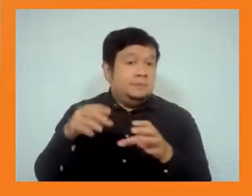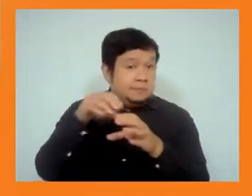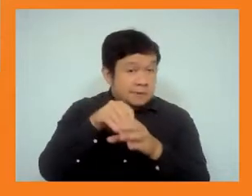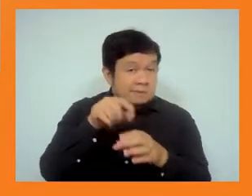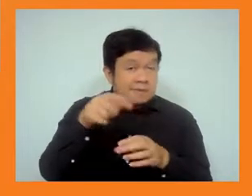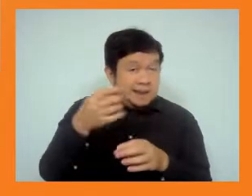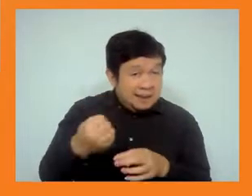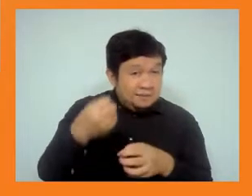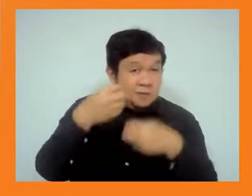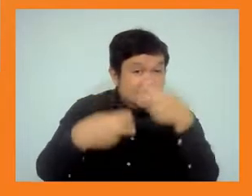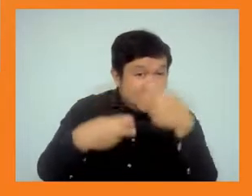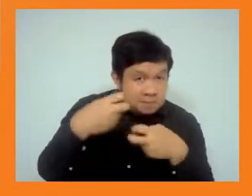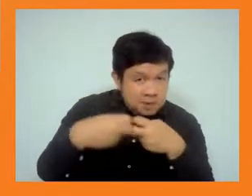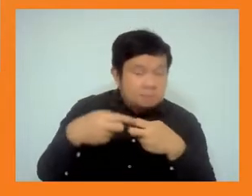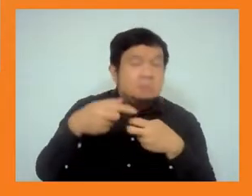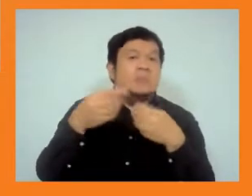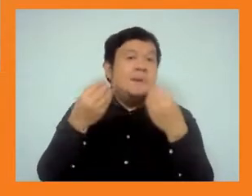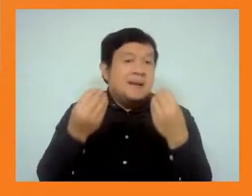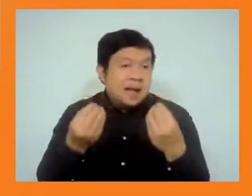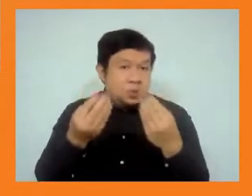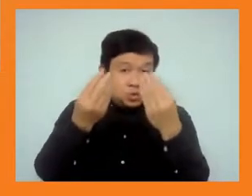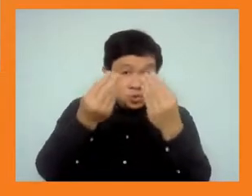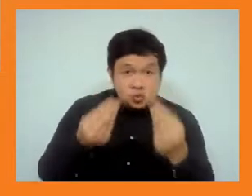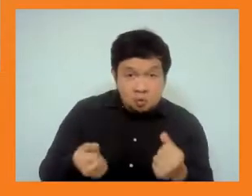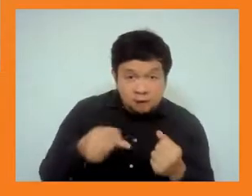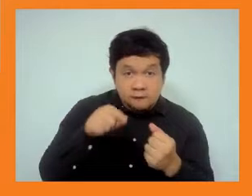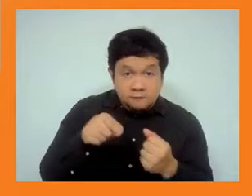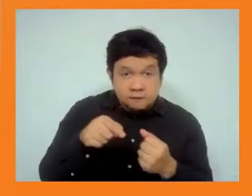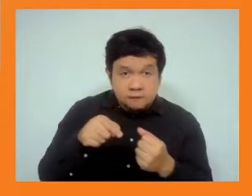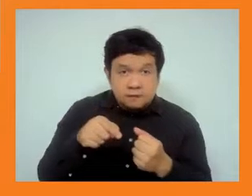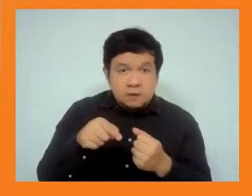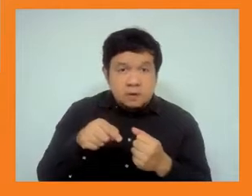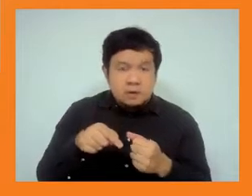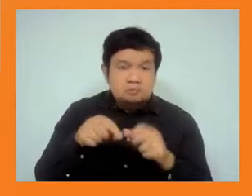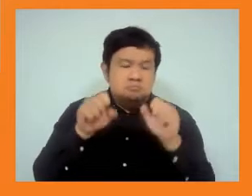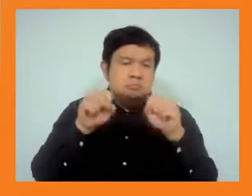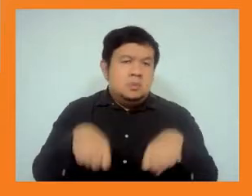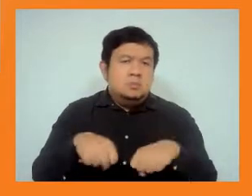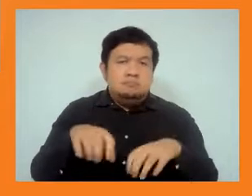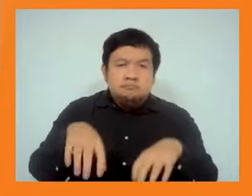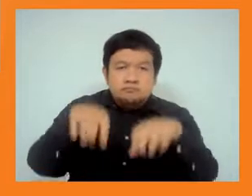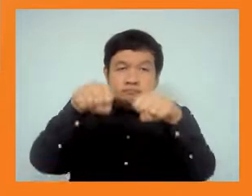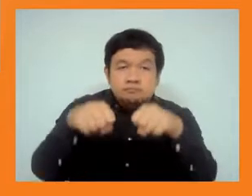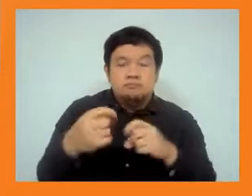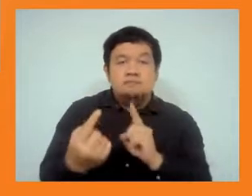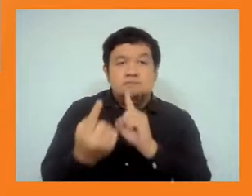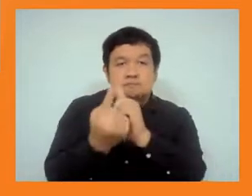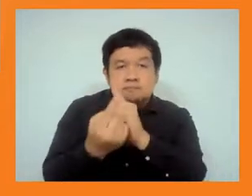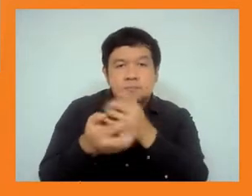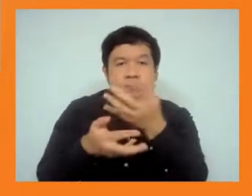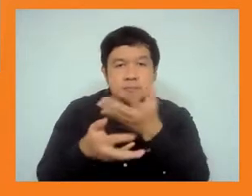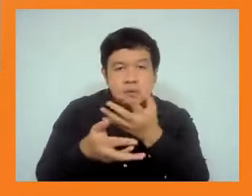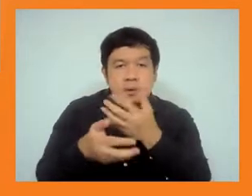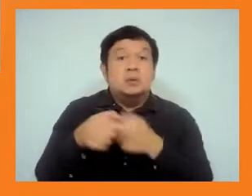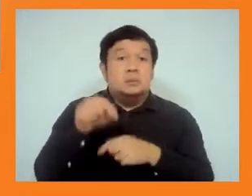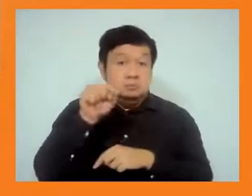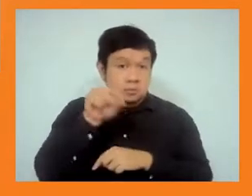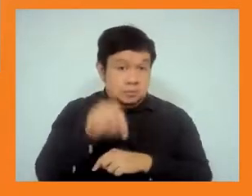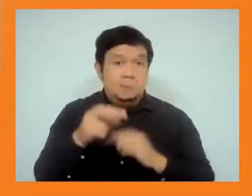Preventing violations of the human, labor, cultural, and environmental rights. These are all interrelated.